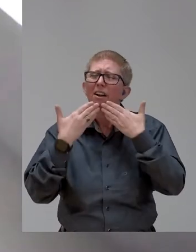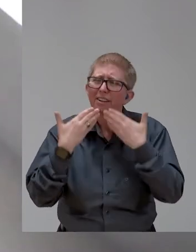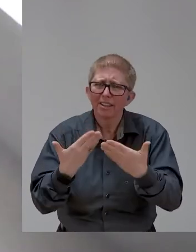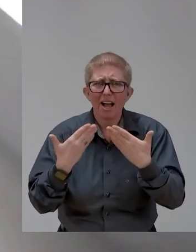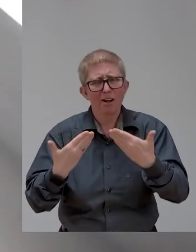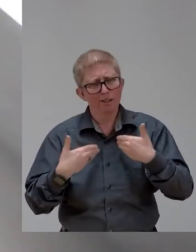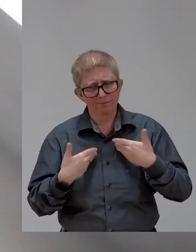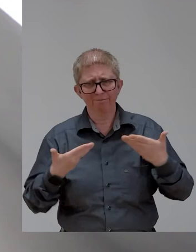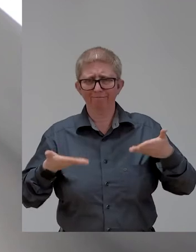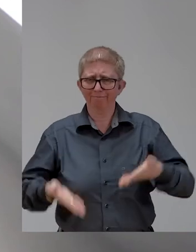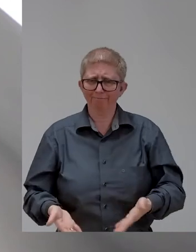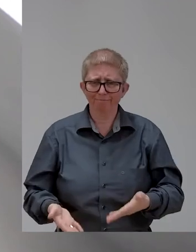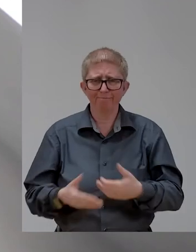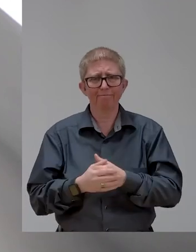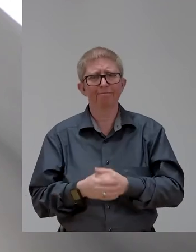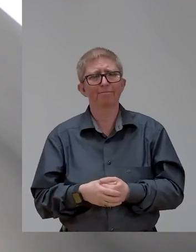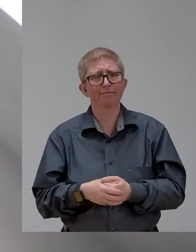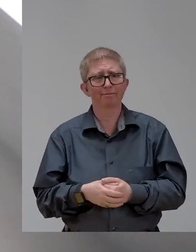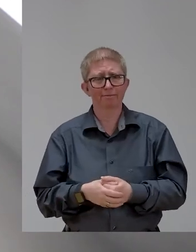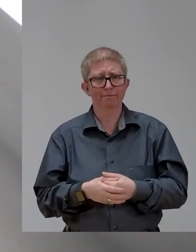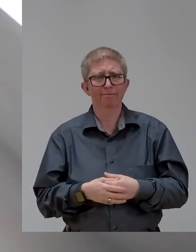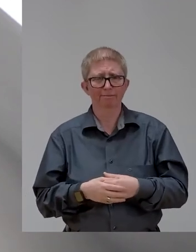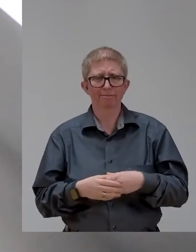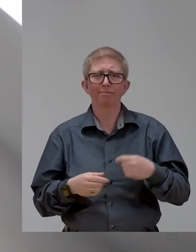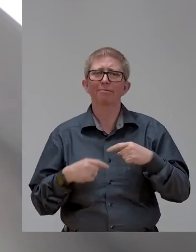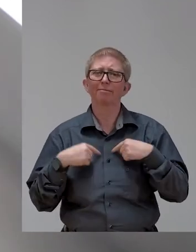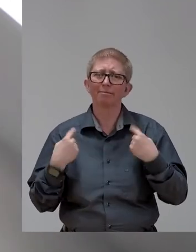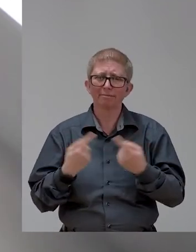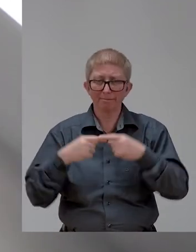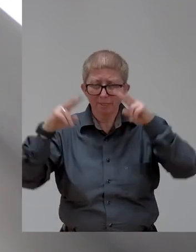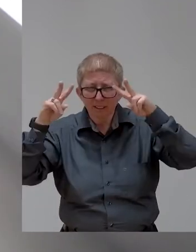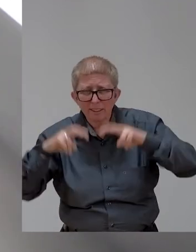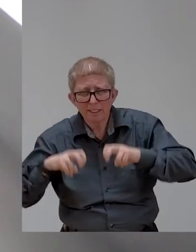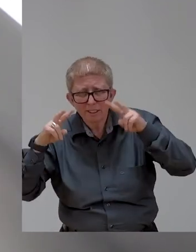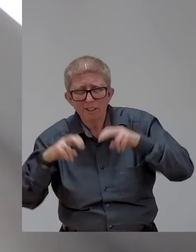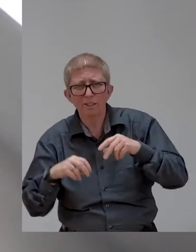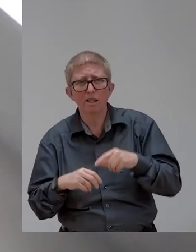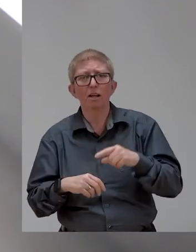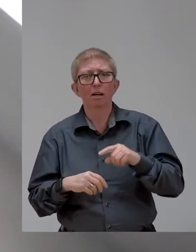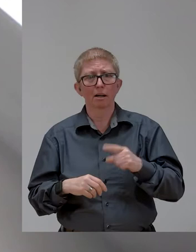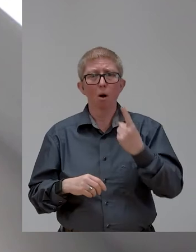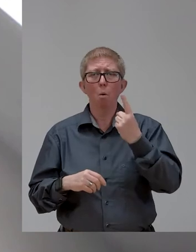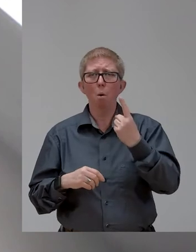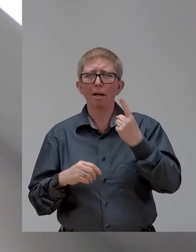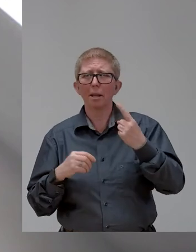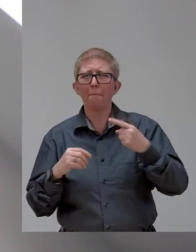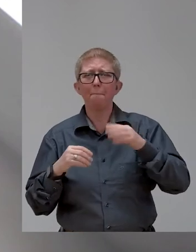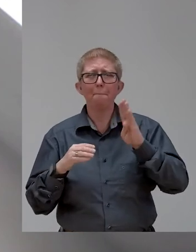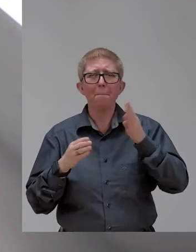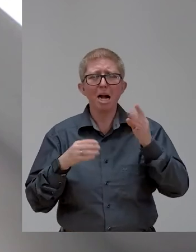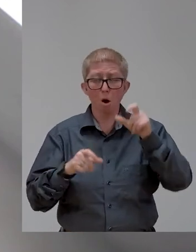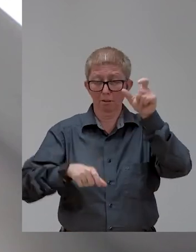And of course, it's well researched that the 1 billion people living with disabilities in the world are in